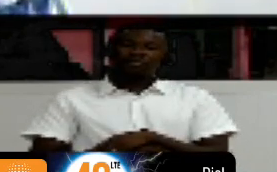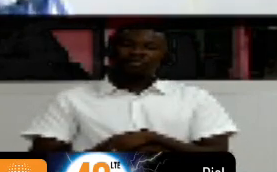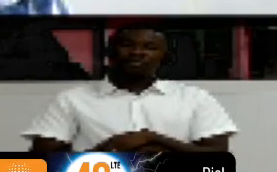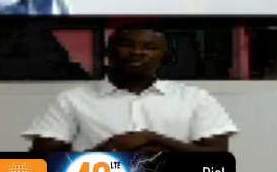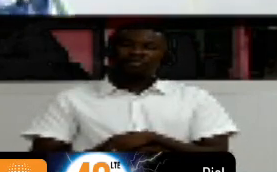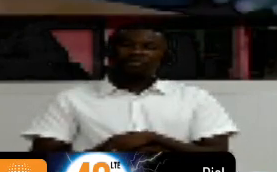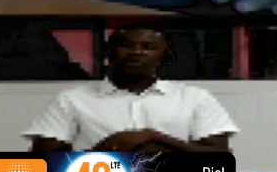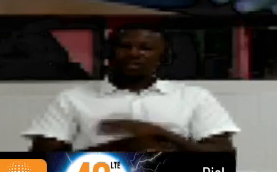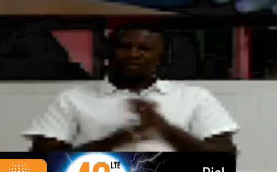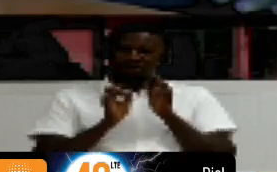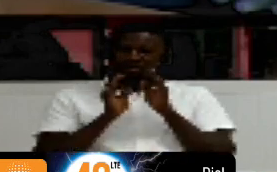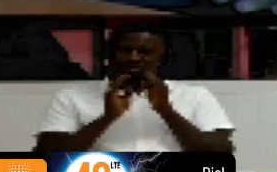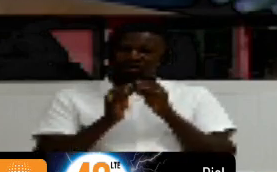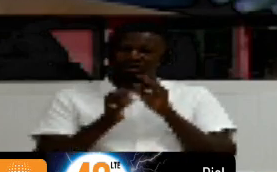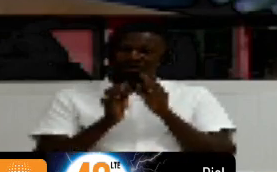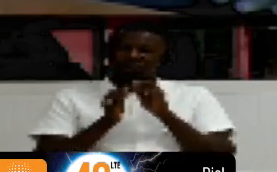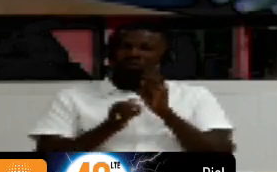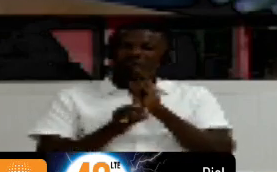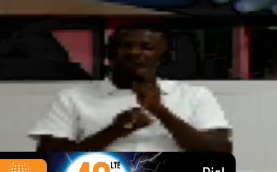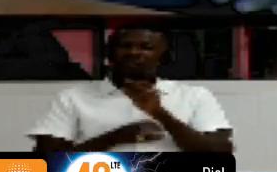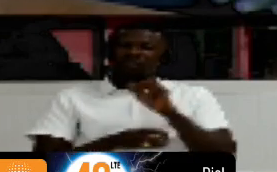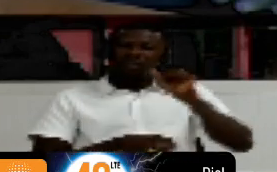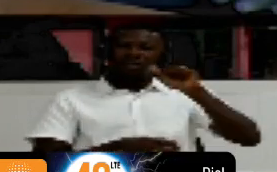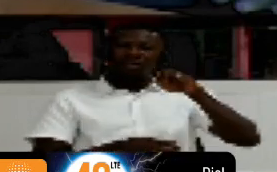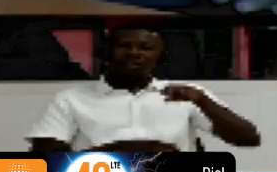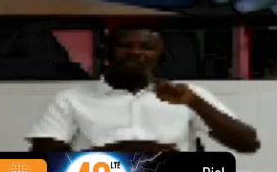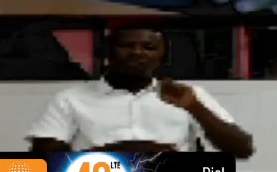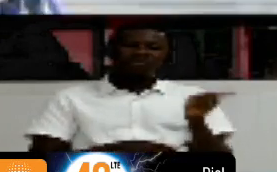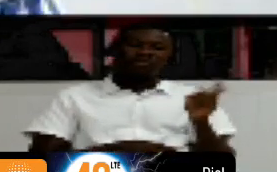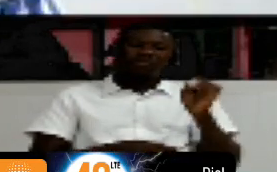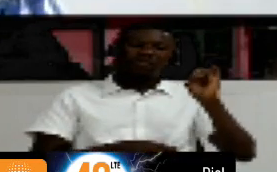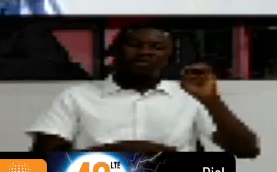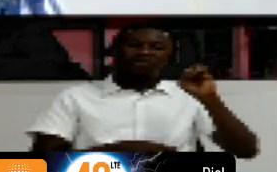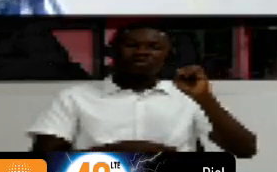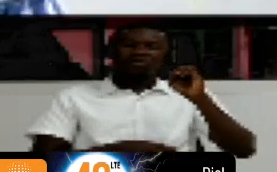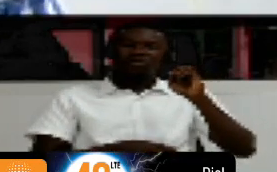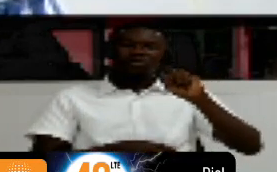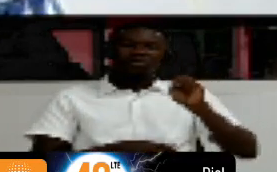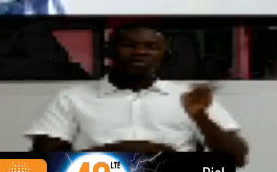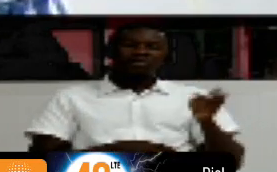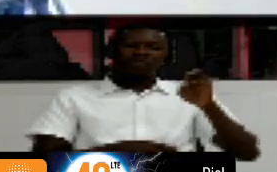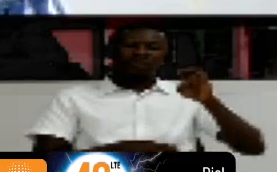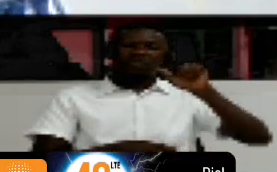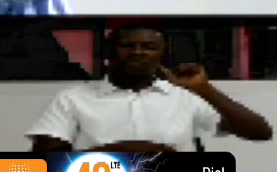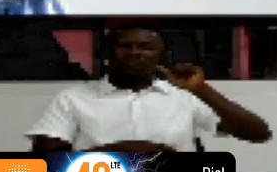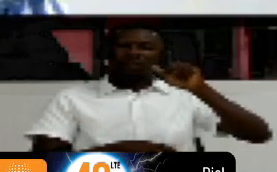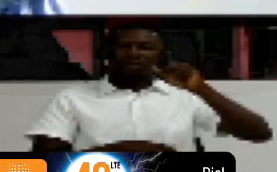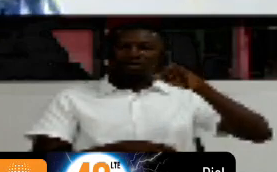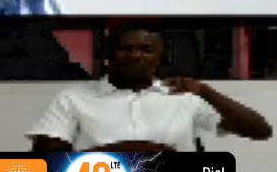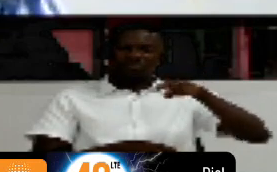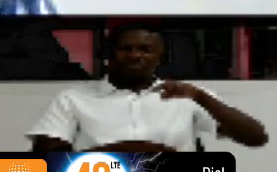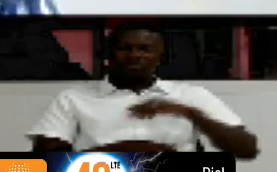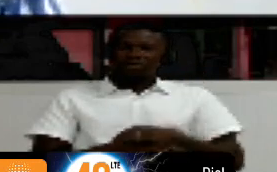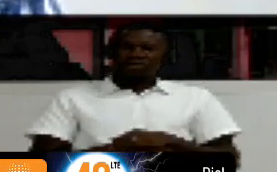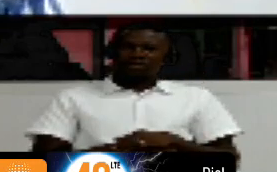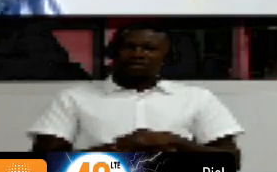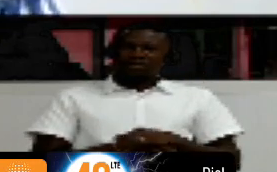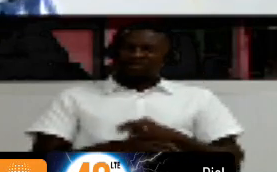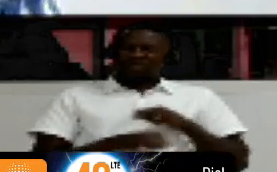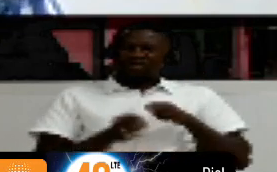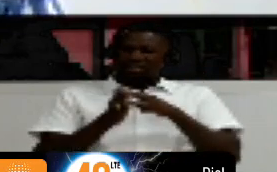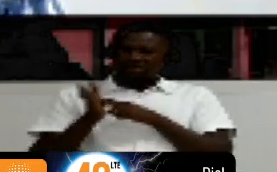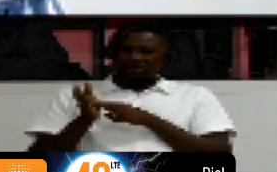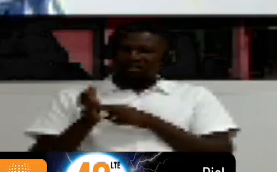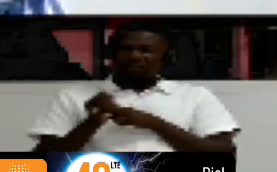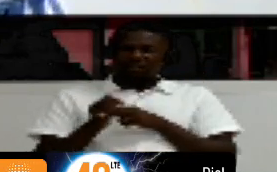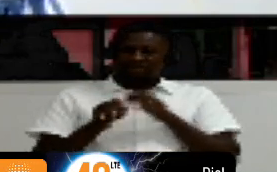Can you explain what these angiogram scans were? It requires a scan that could detect your blood vessels and